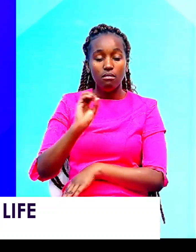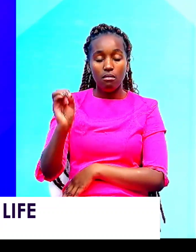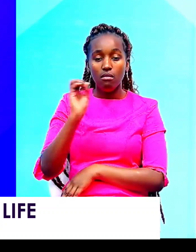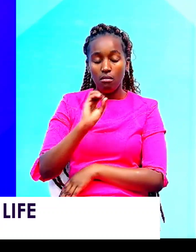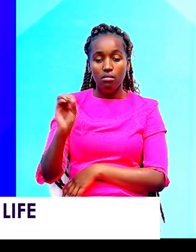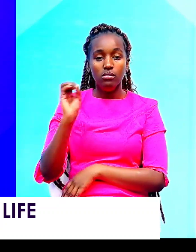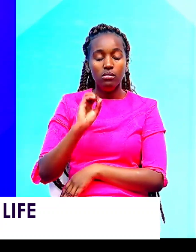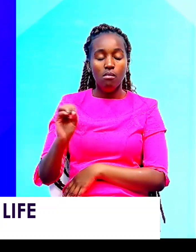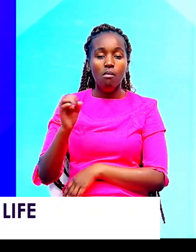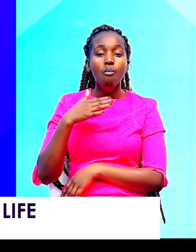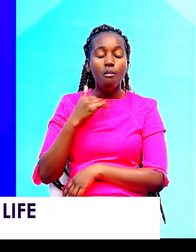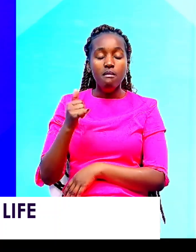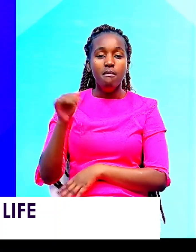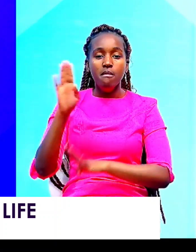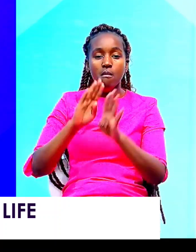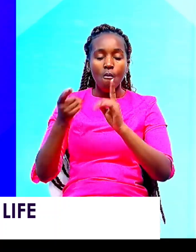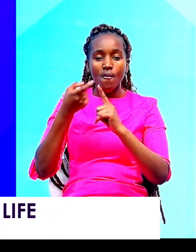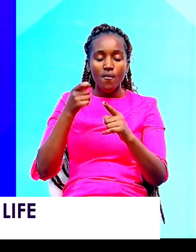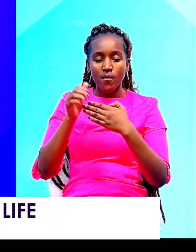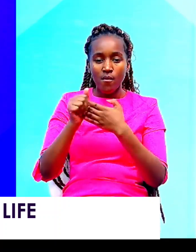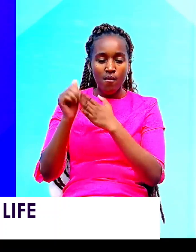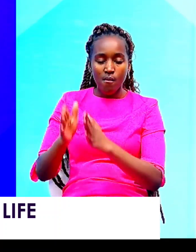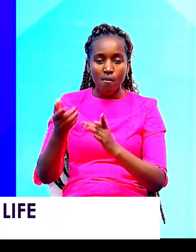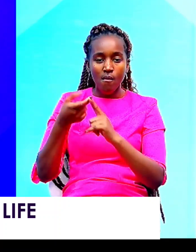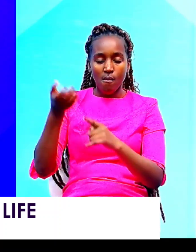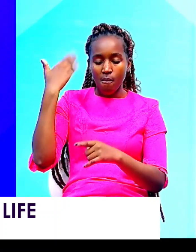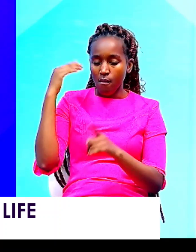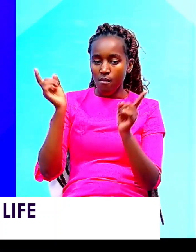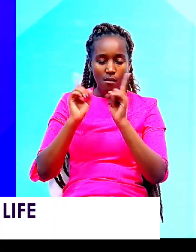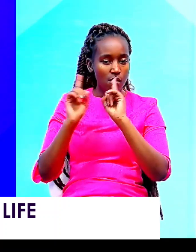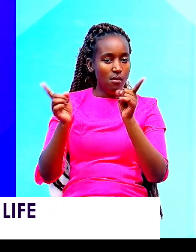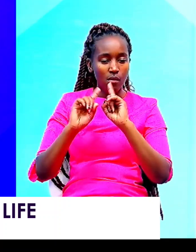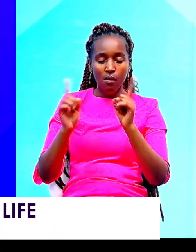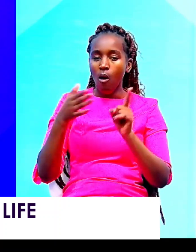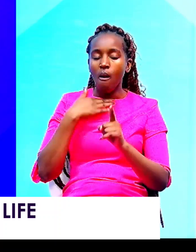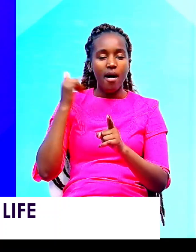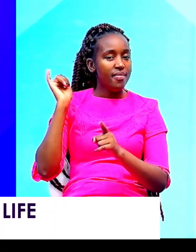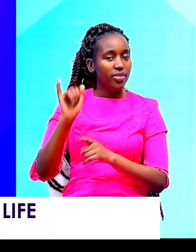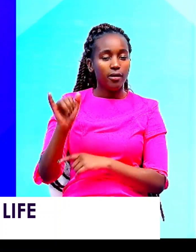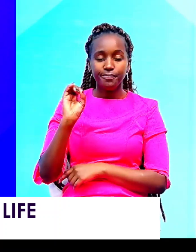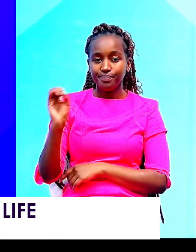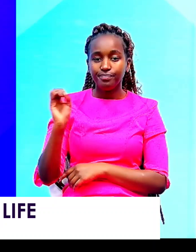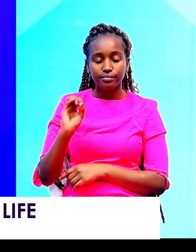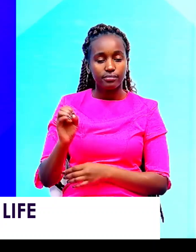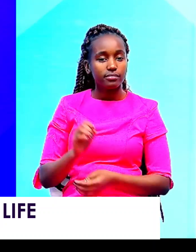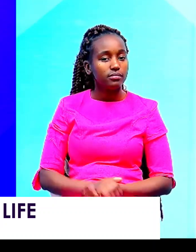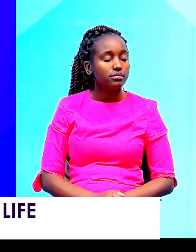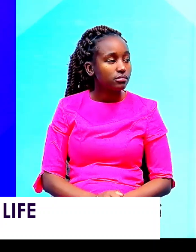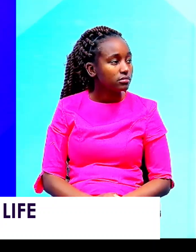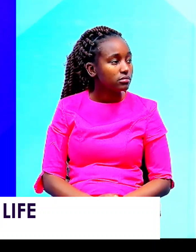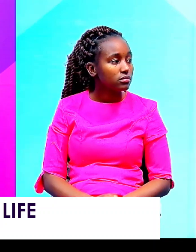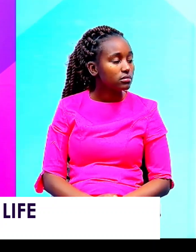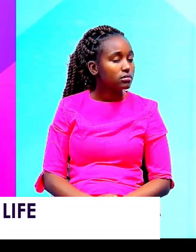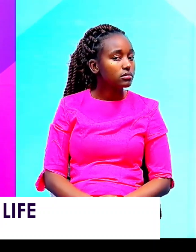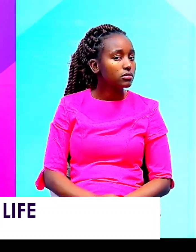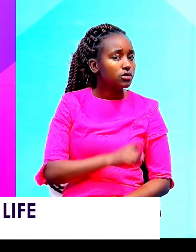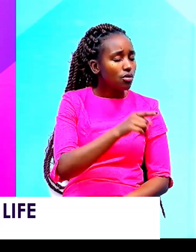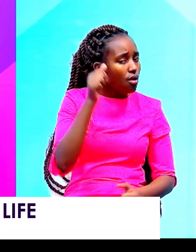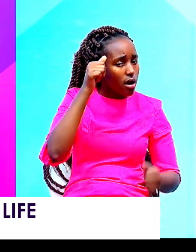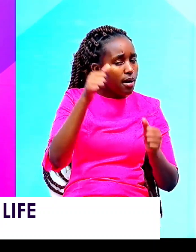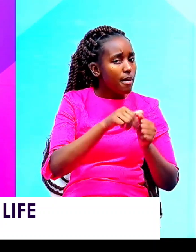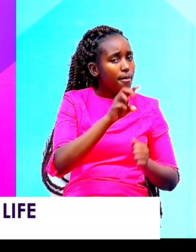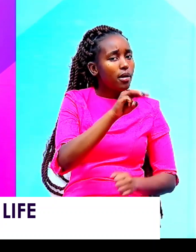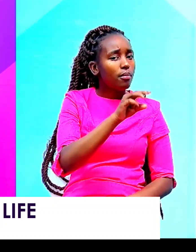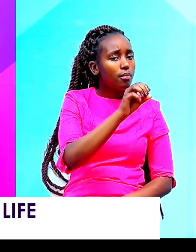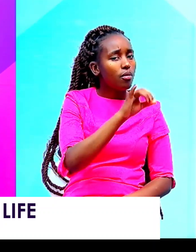that were there before are coming along with. You get Moi it. said at the onset of